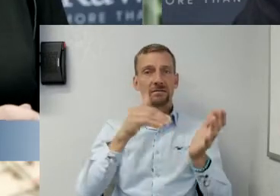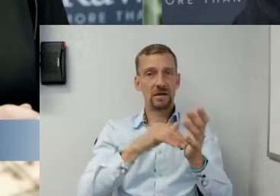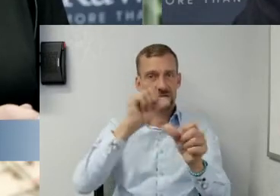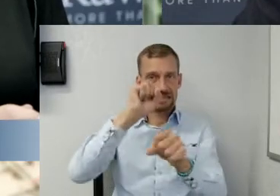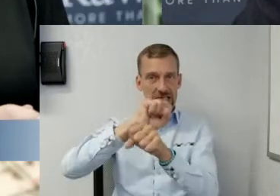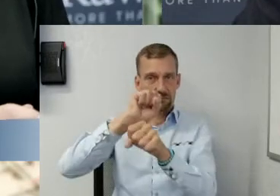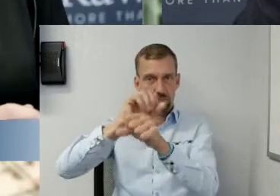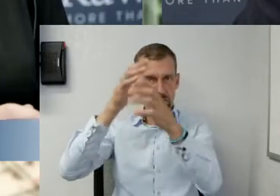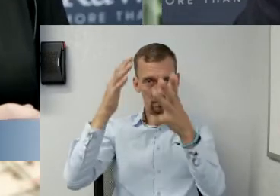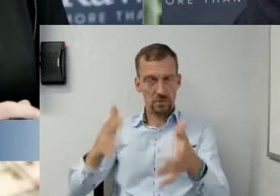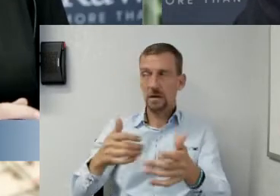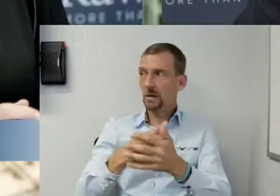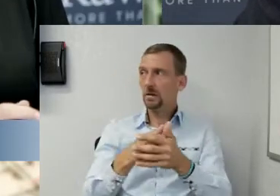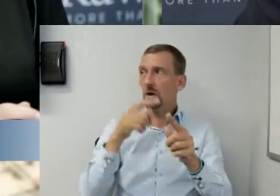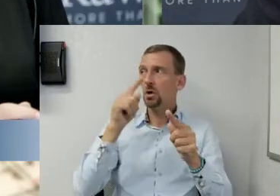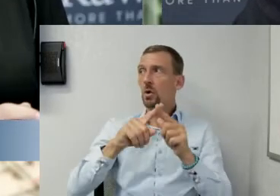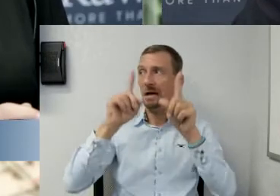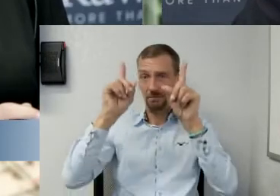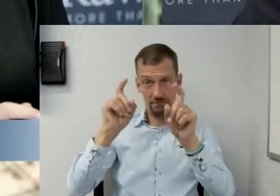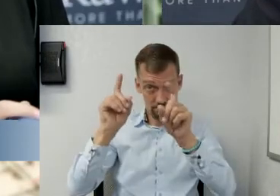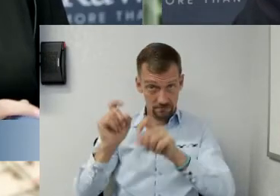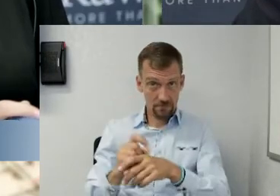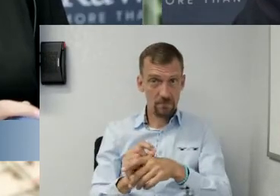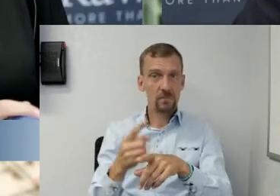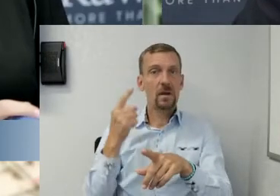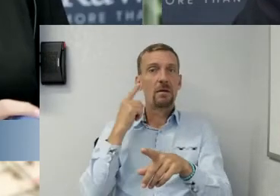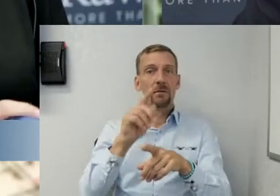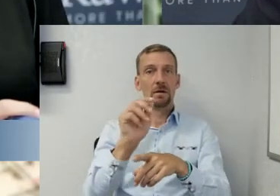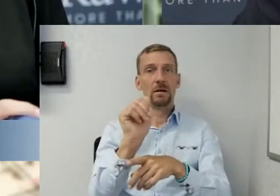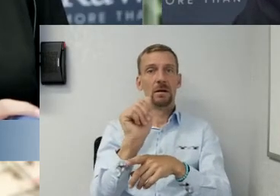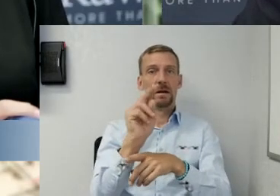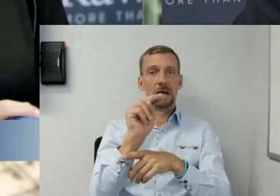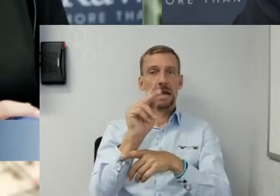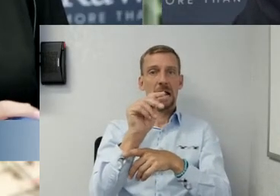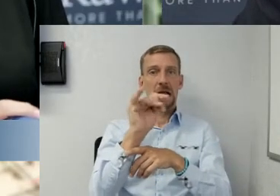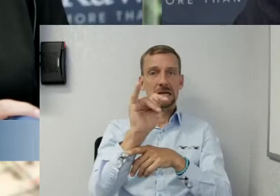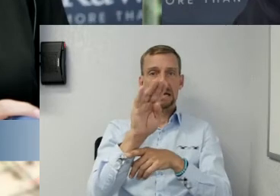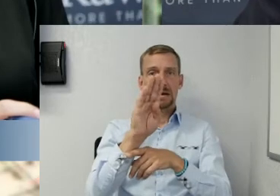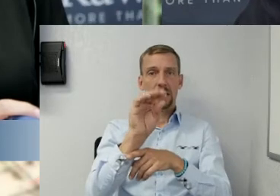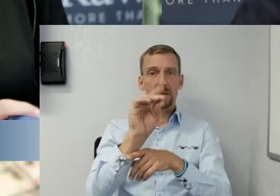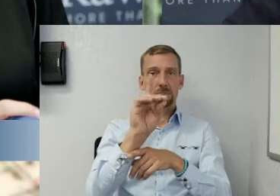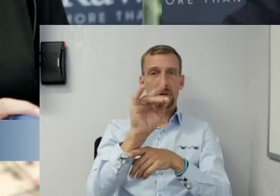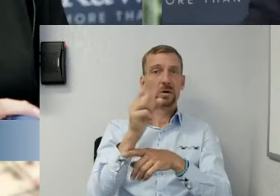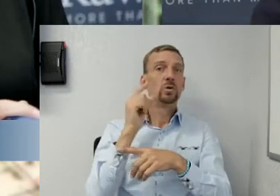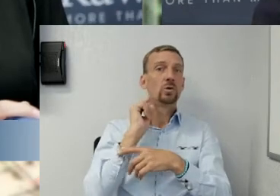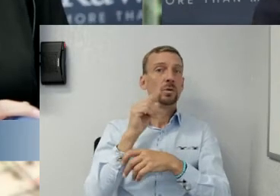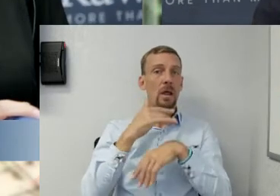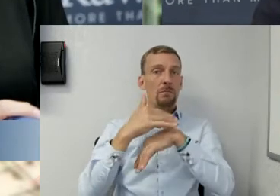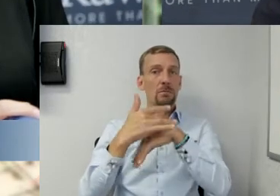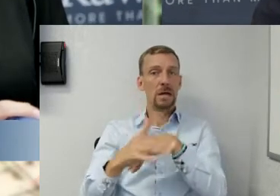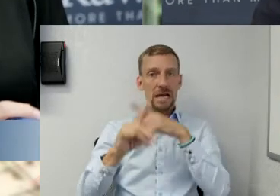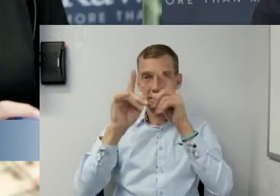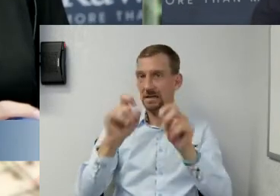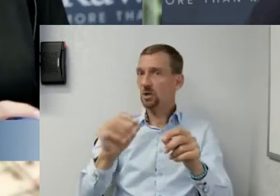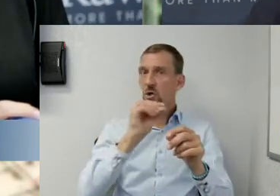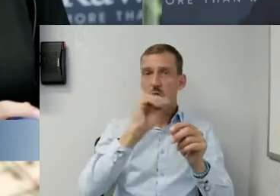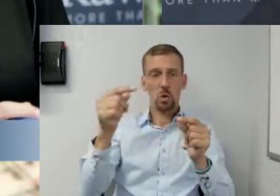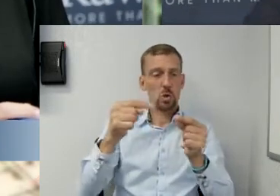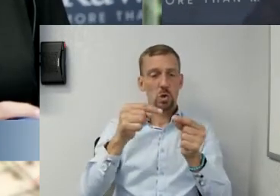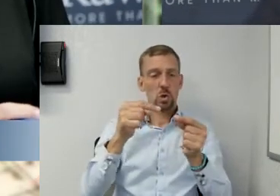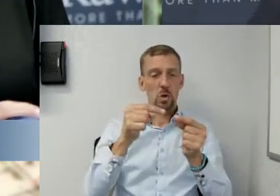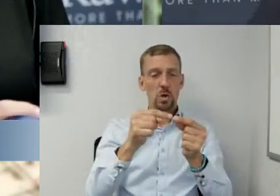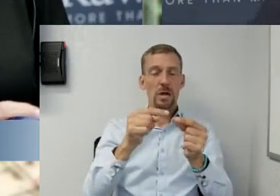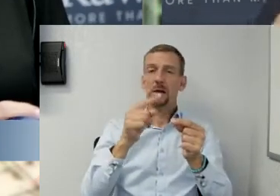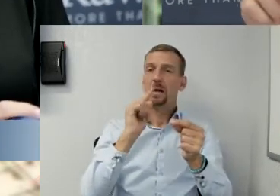employees to be tested for the antibodies. Again, the blood test, and we don't do a finger prick. You come in, you